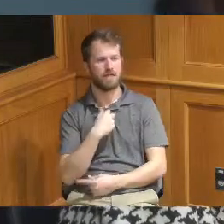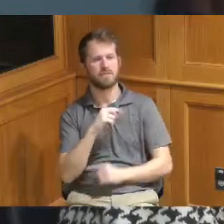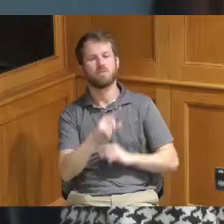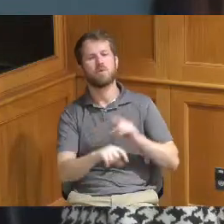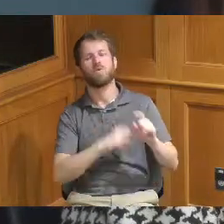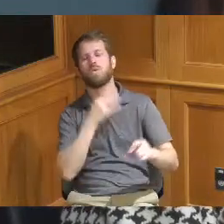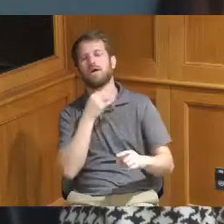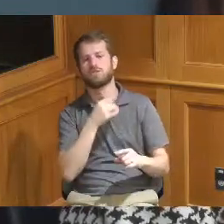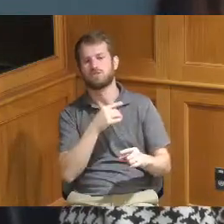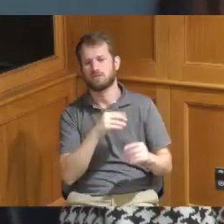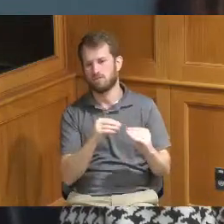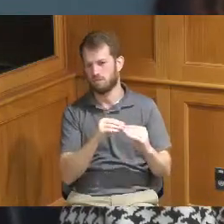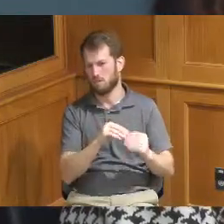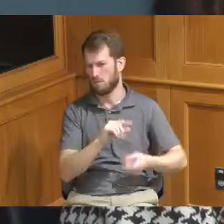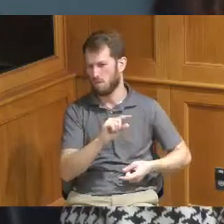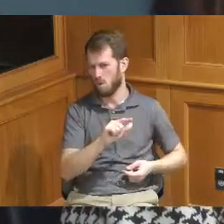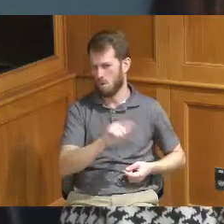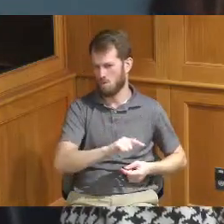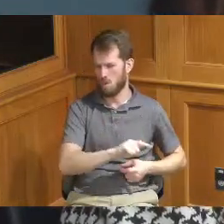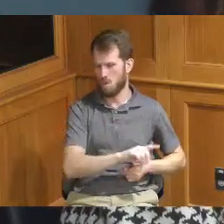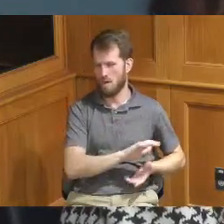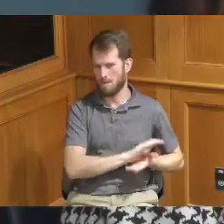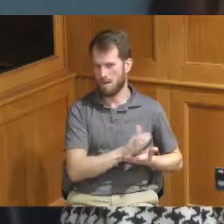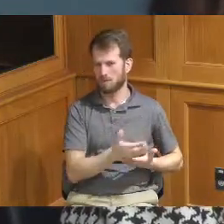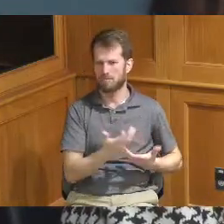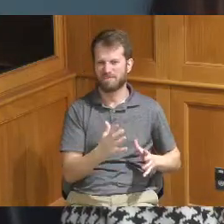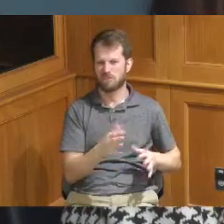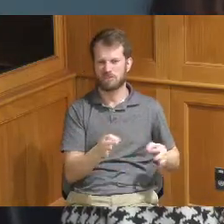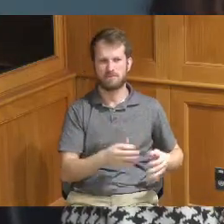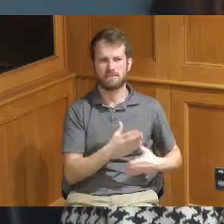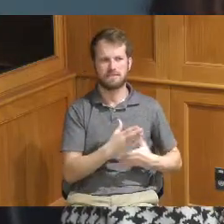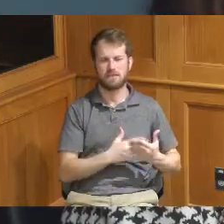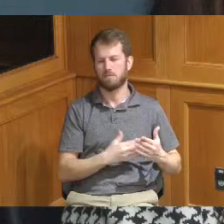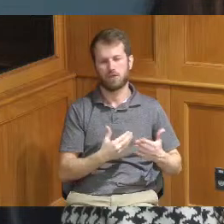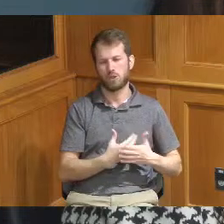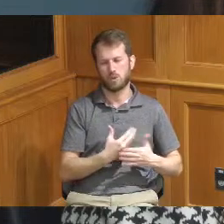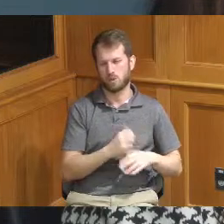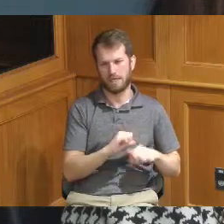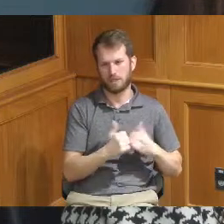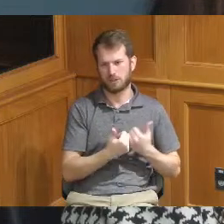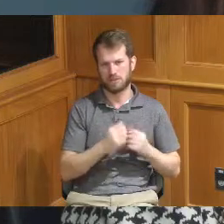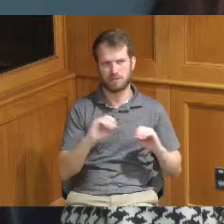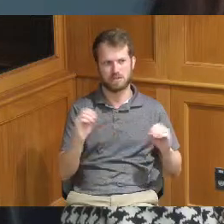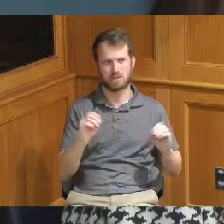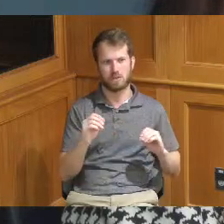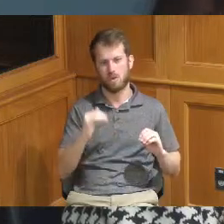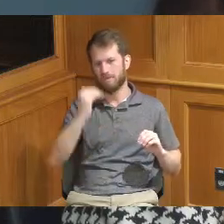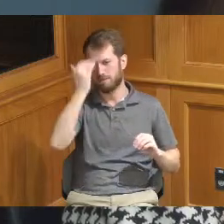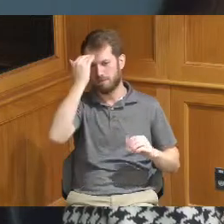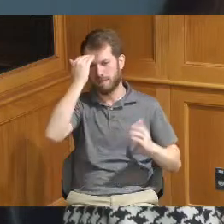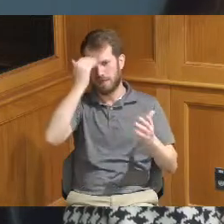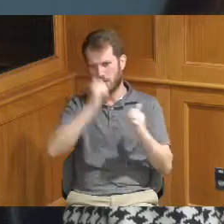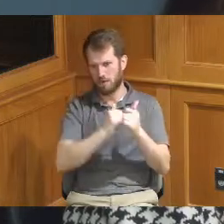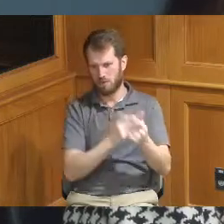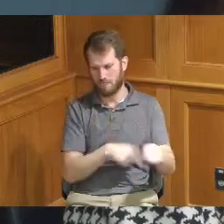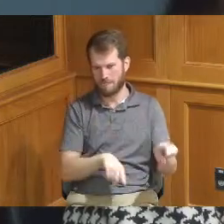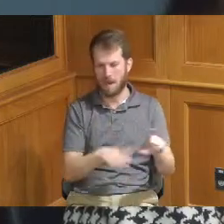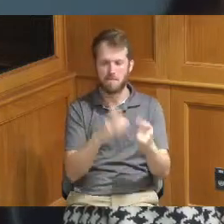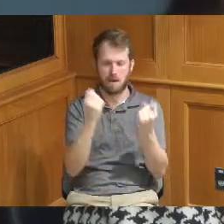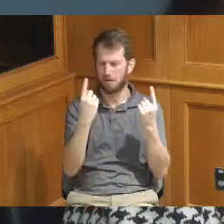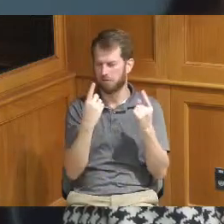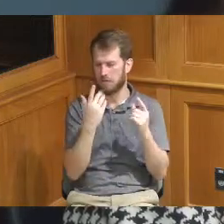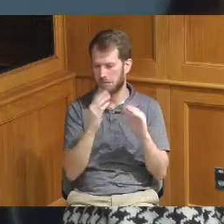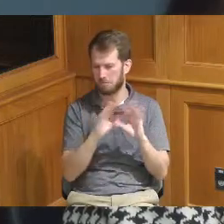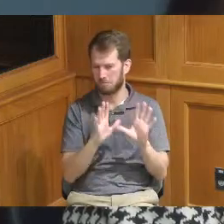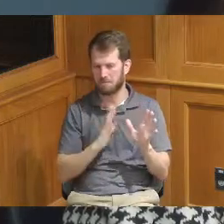of the lower amounts, but it was explained to me, some of these are new agencies and we don't have any familiarity with them, and I understand that. But